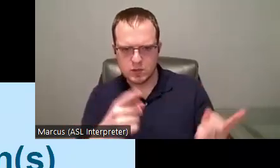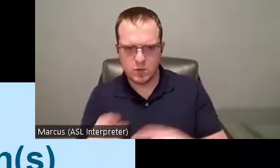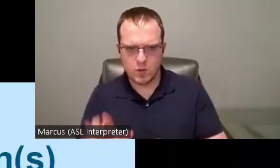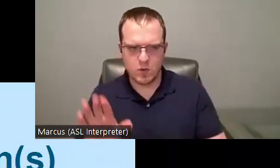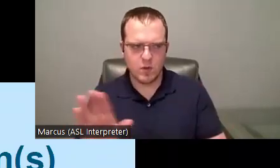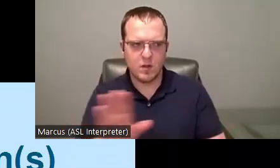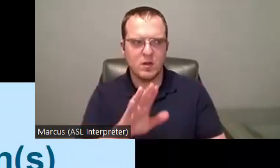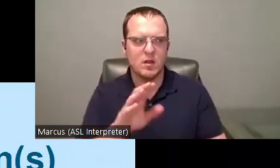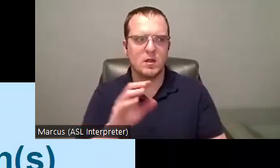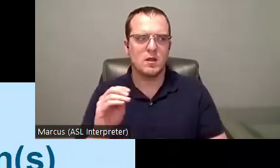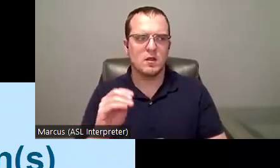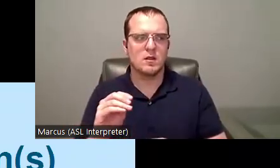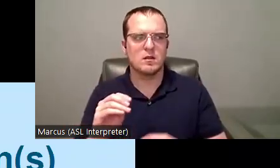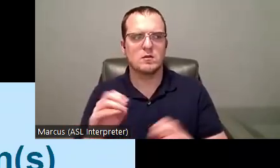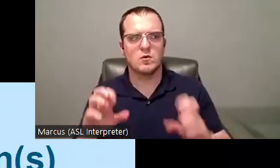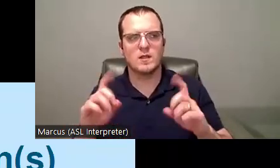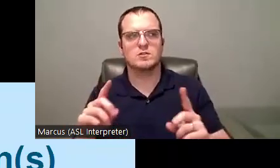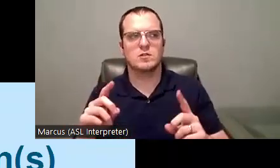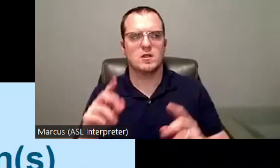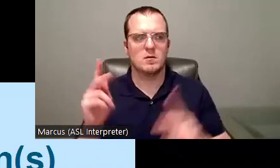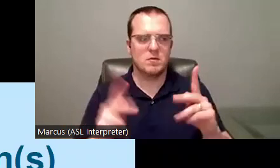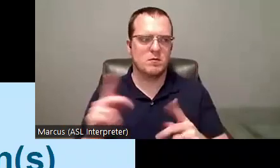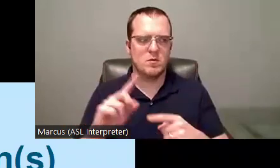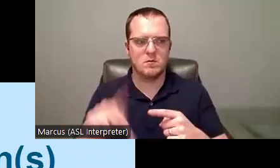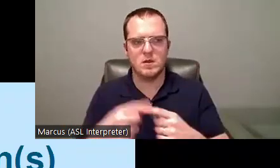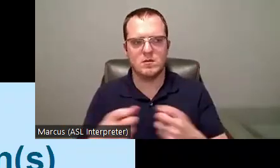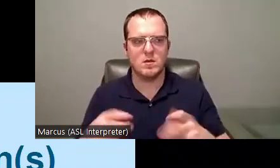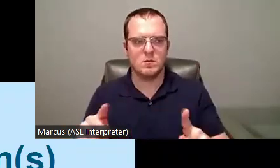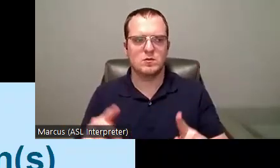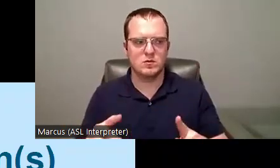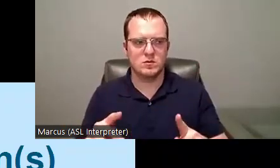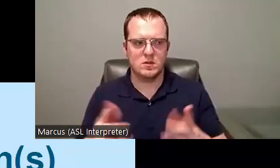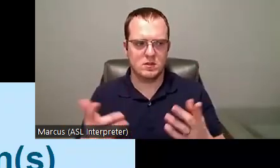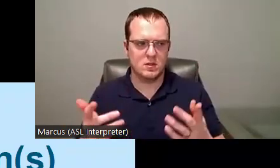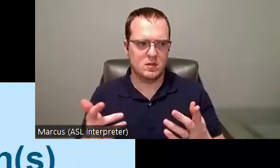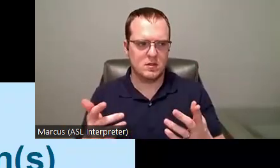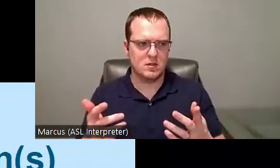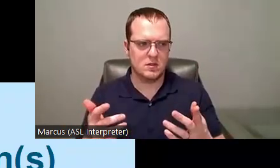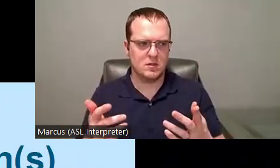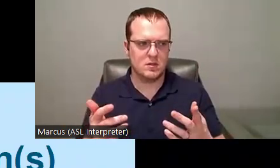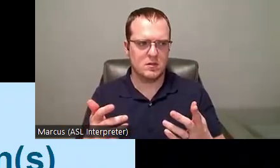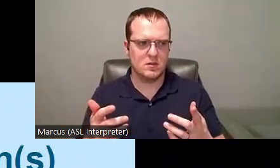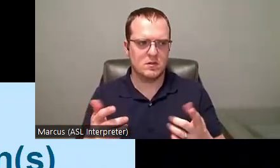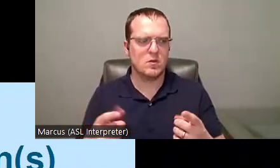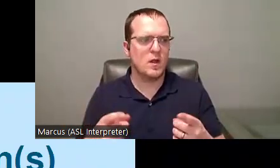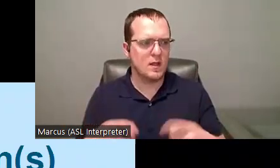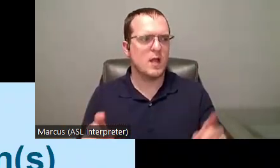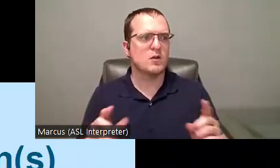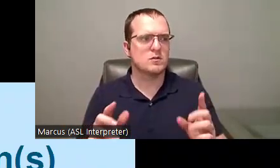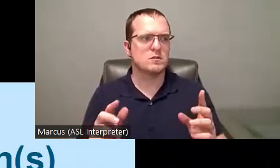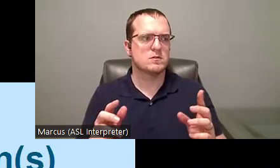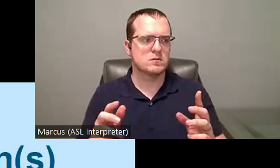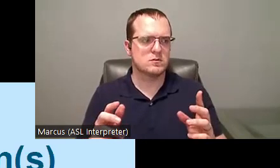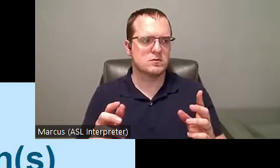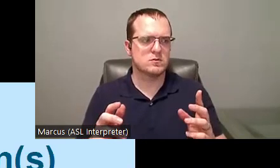on and to educate people about this opportunity that exists. So it allows us to bring dollars back when